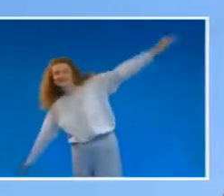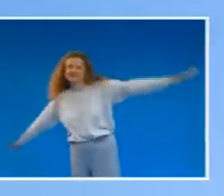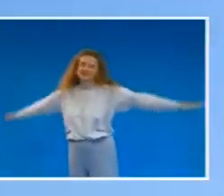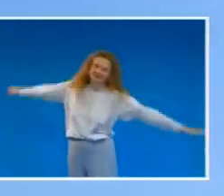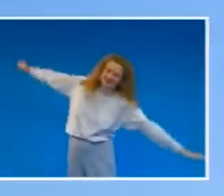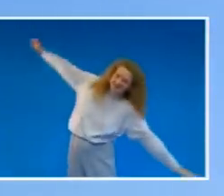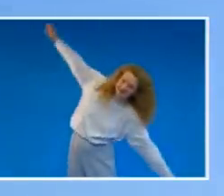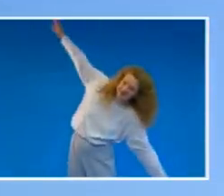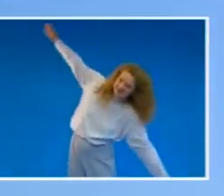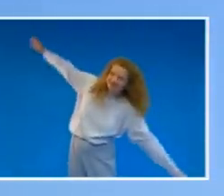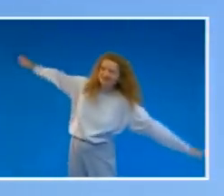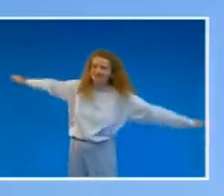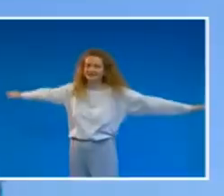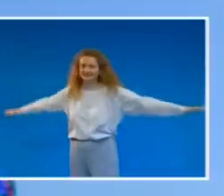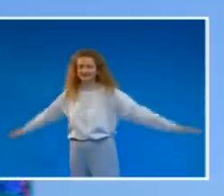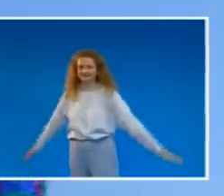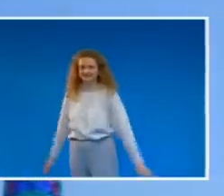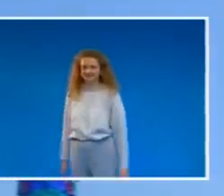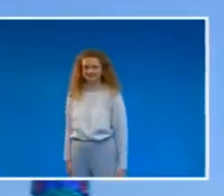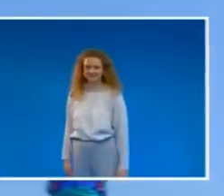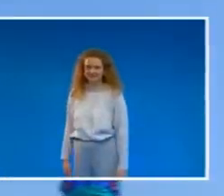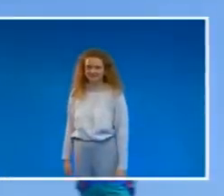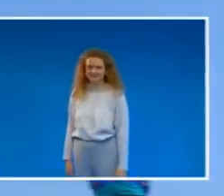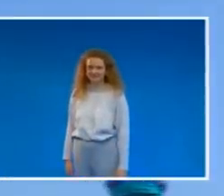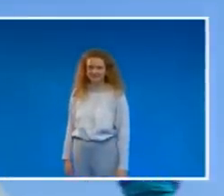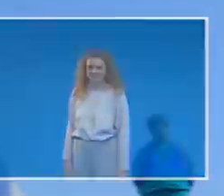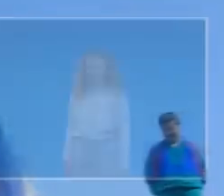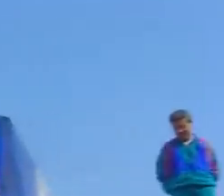because he can't work any faster.